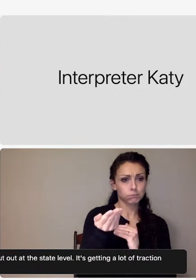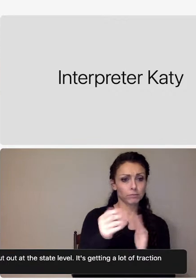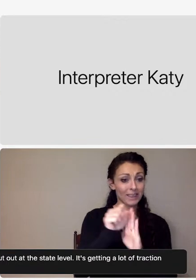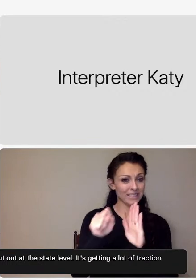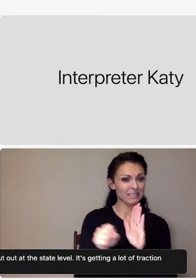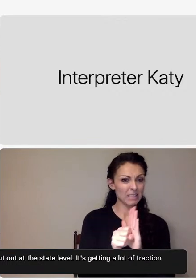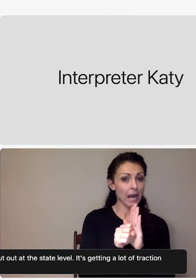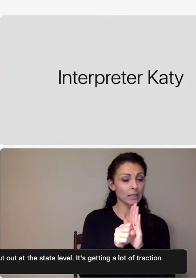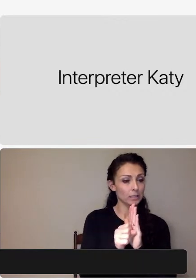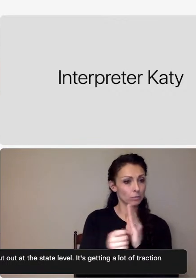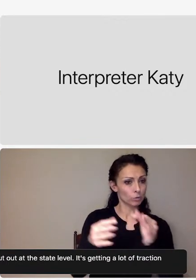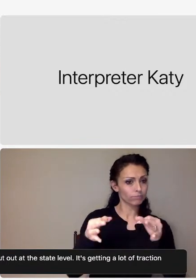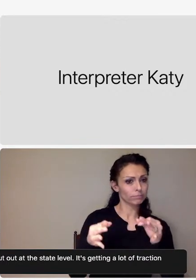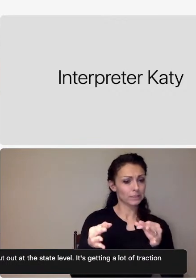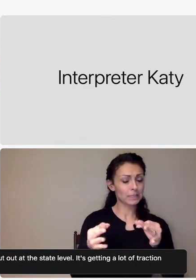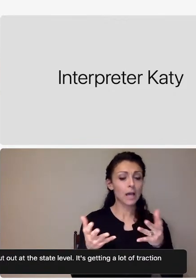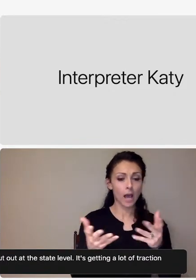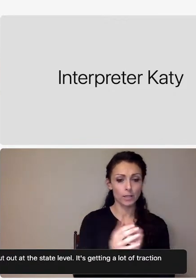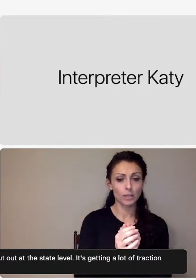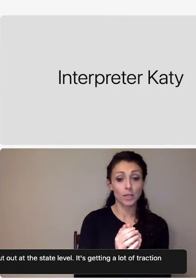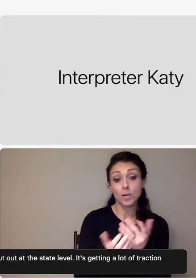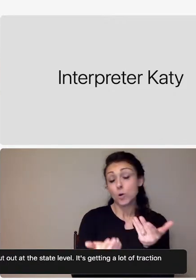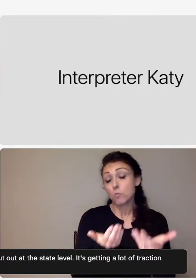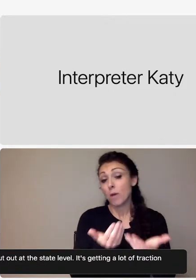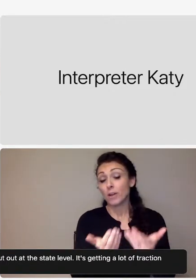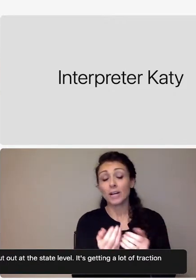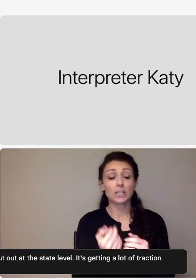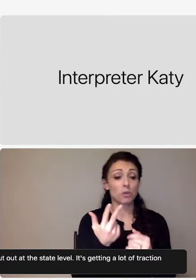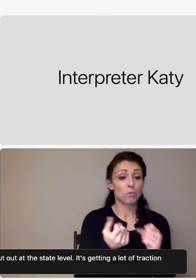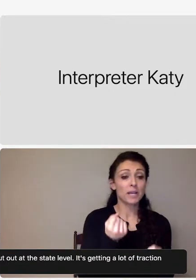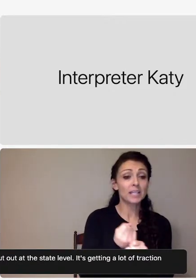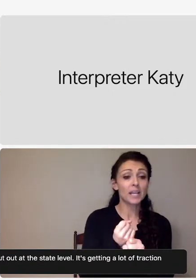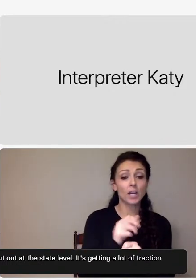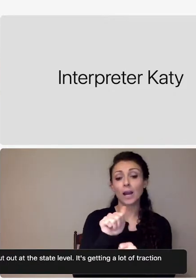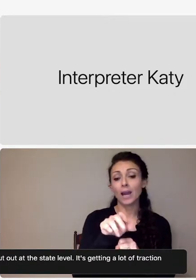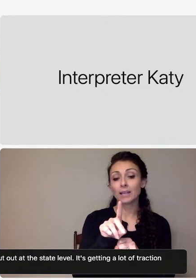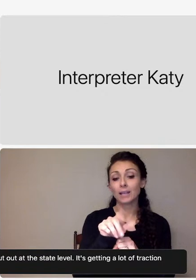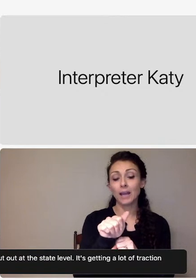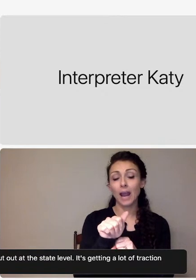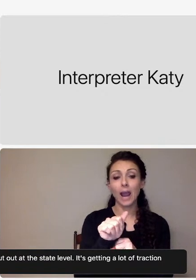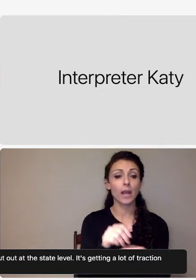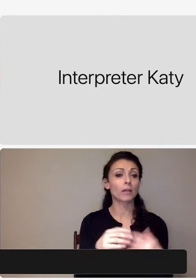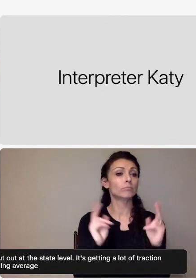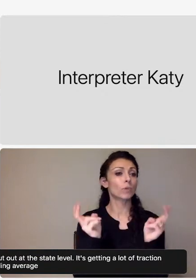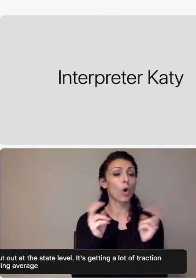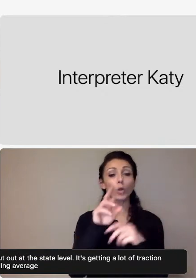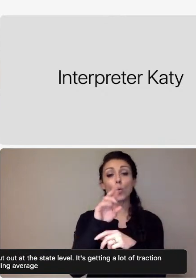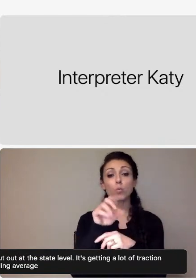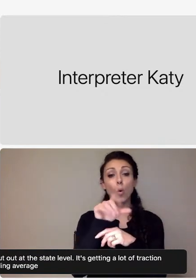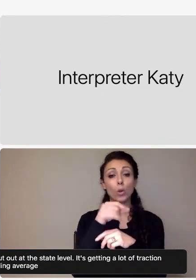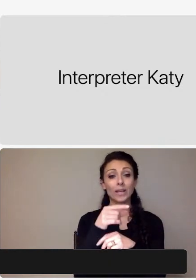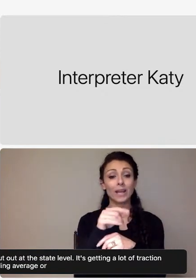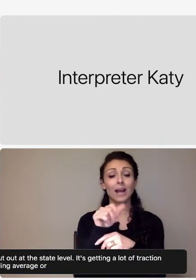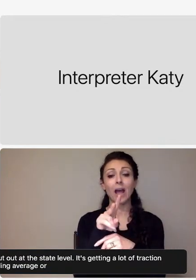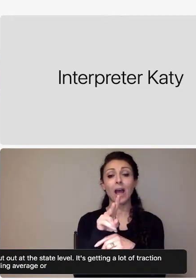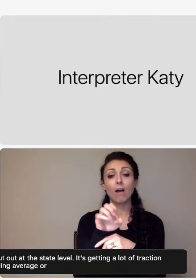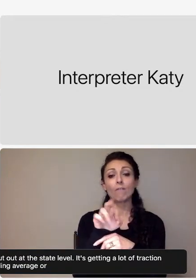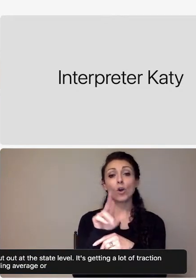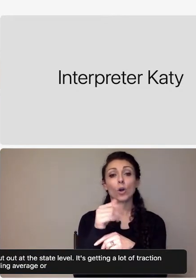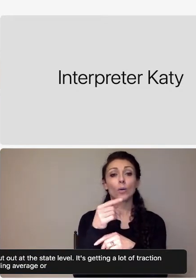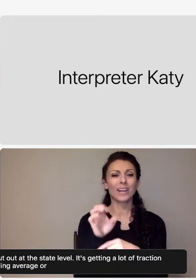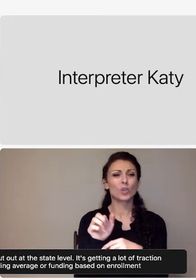what they're going to do if they're whether it's going to be a three-year ada rolling average or uh funding based on